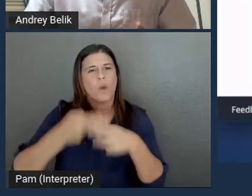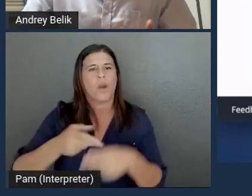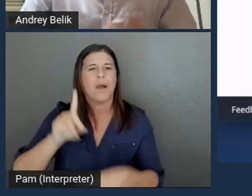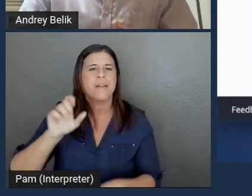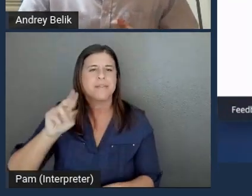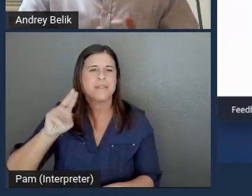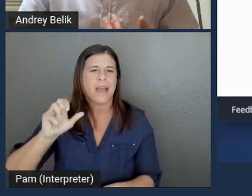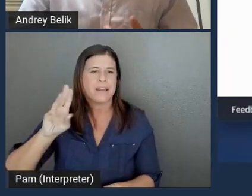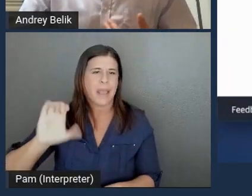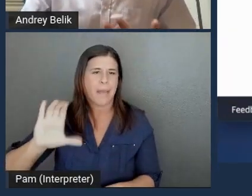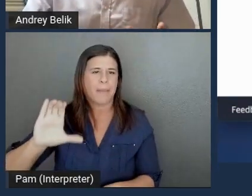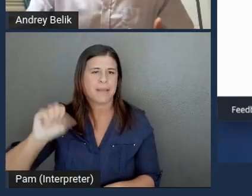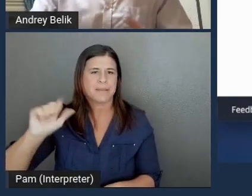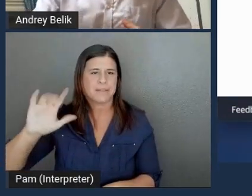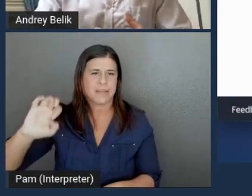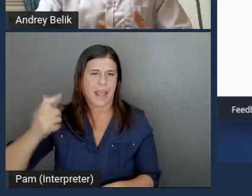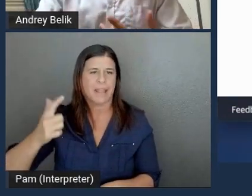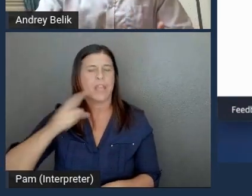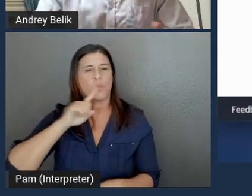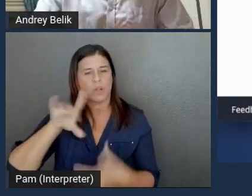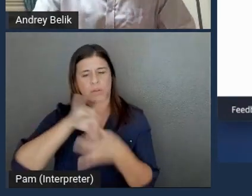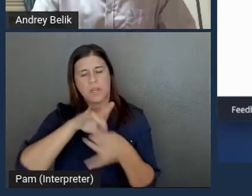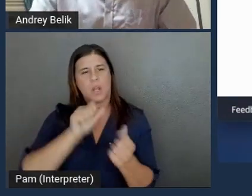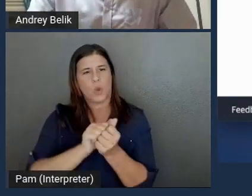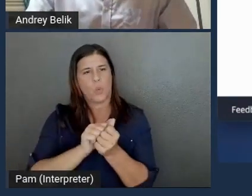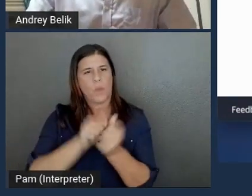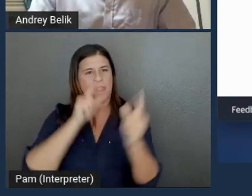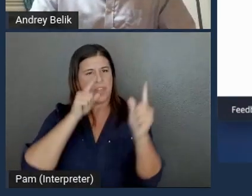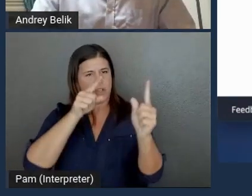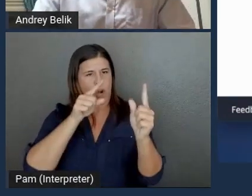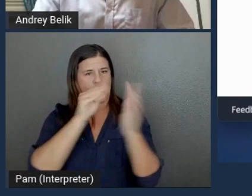scaling, which corresponds to target